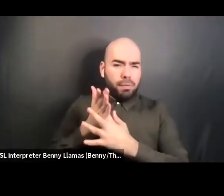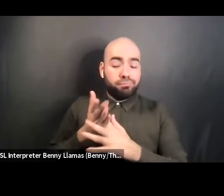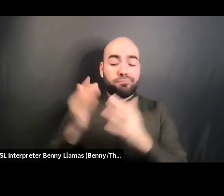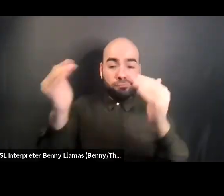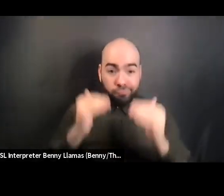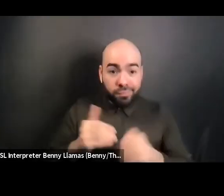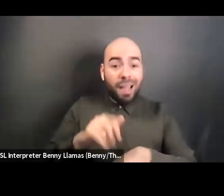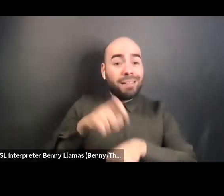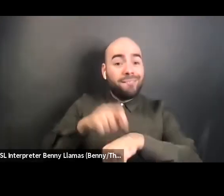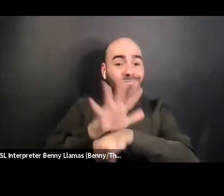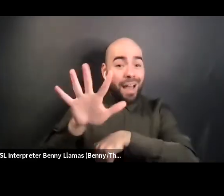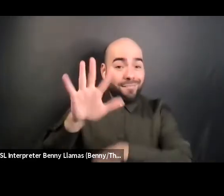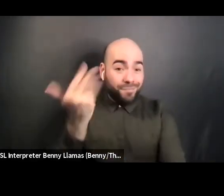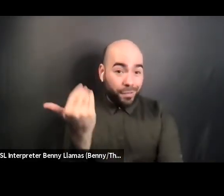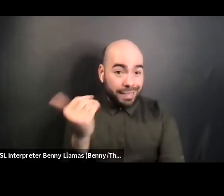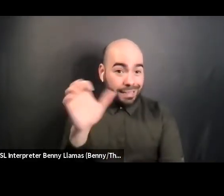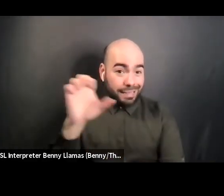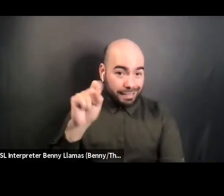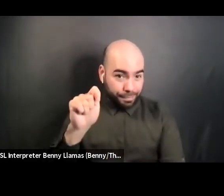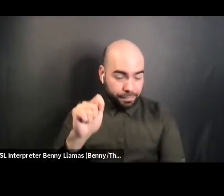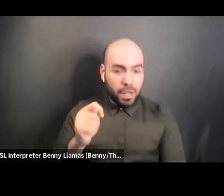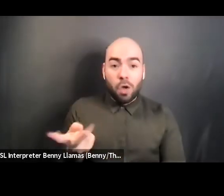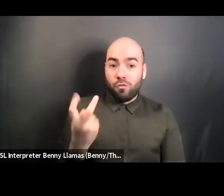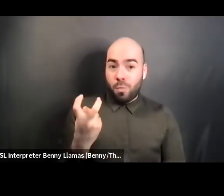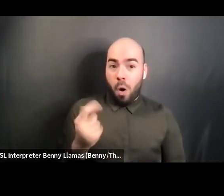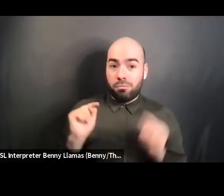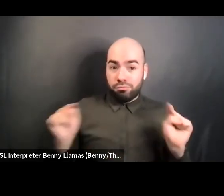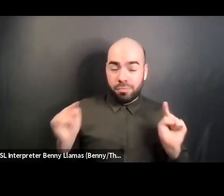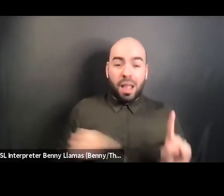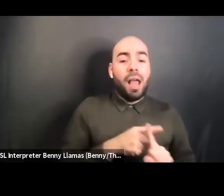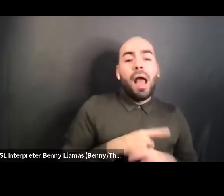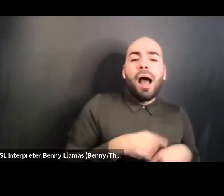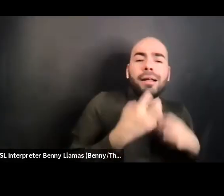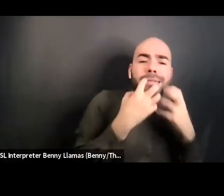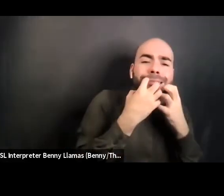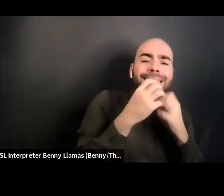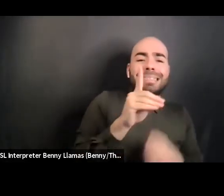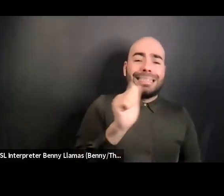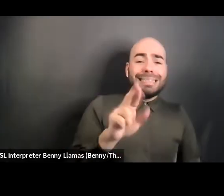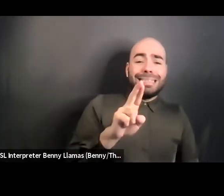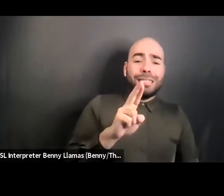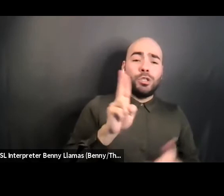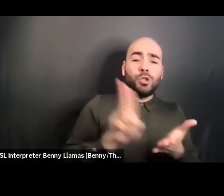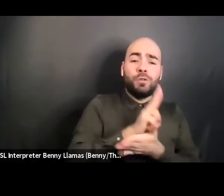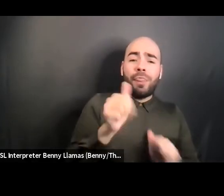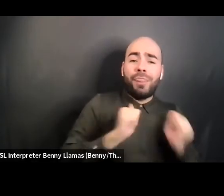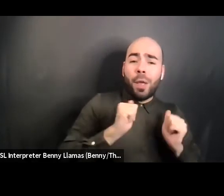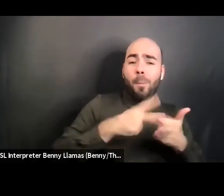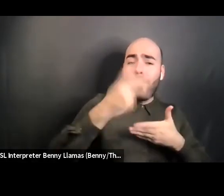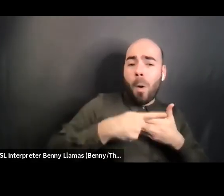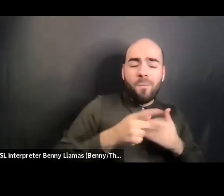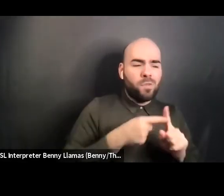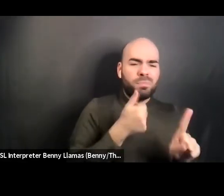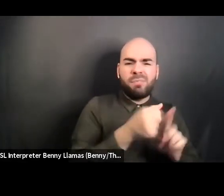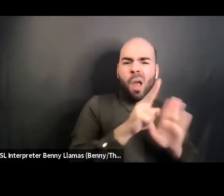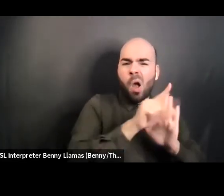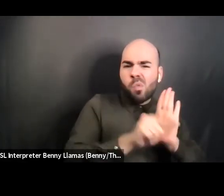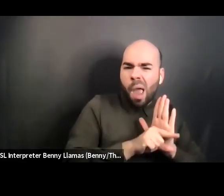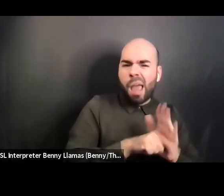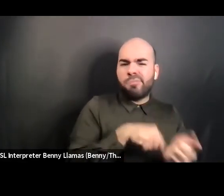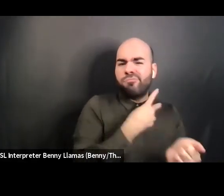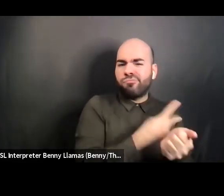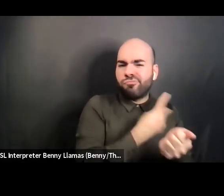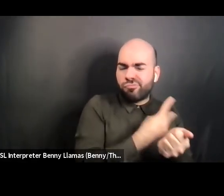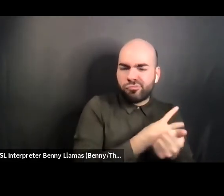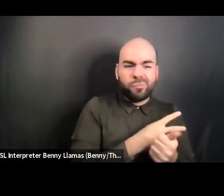2 more sessions for you. We have Dear University Theater Programs, where you'll hear from a panel of undergraduate and alumni organizers who have